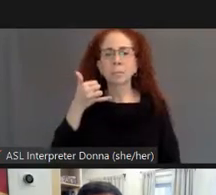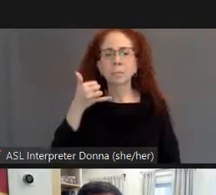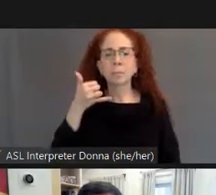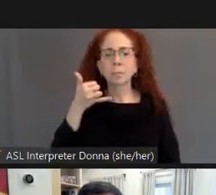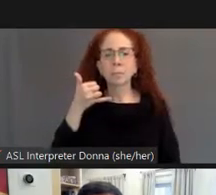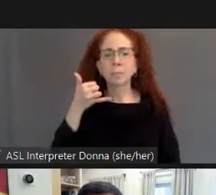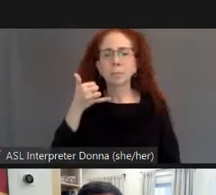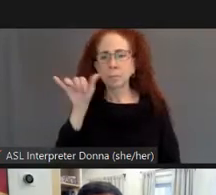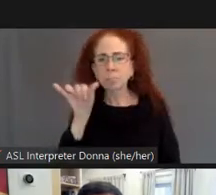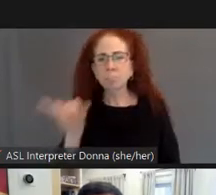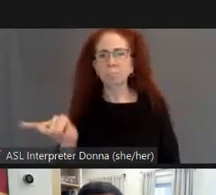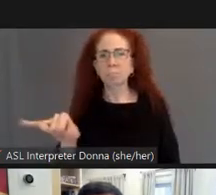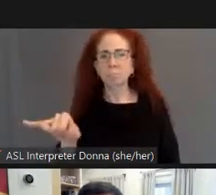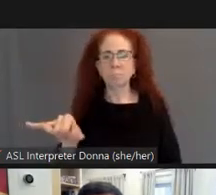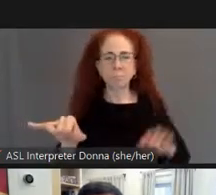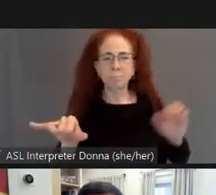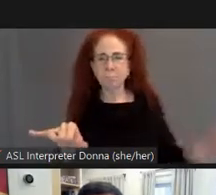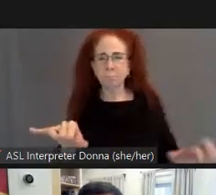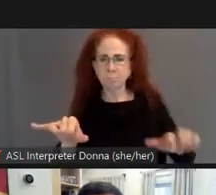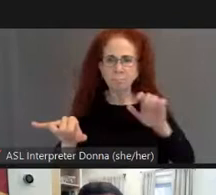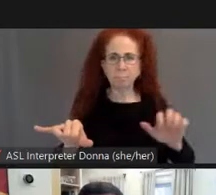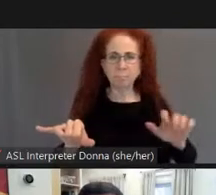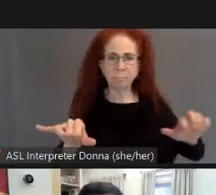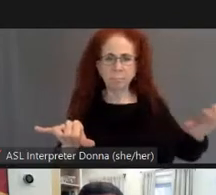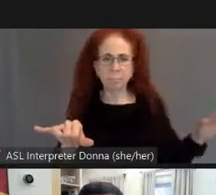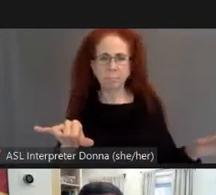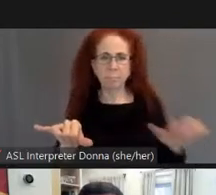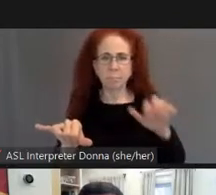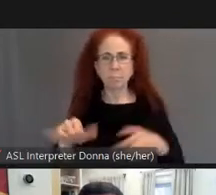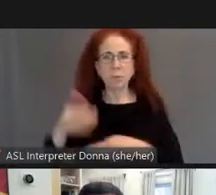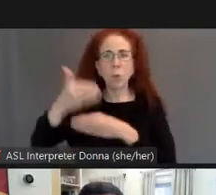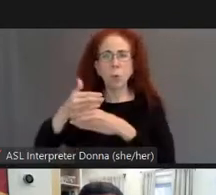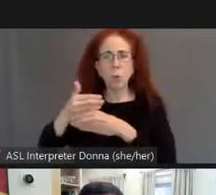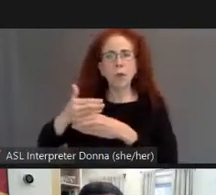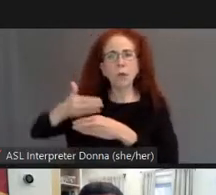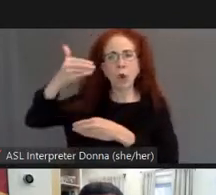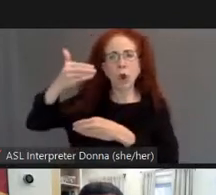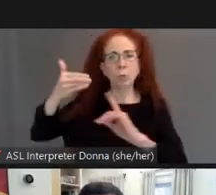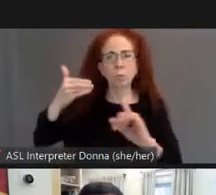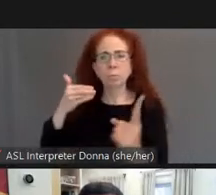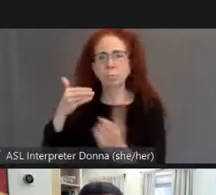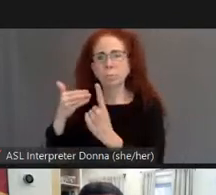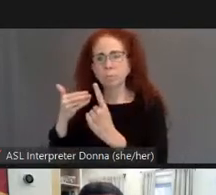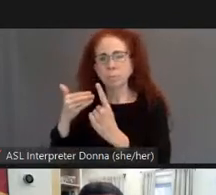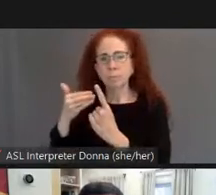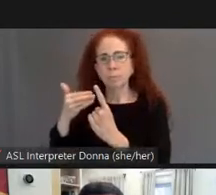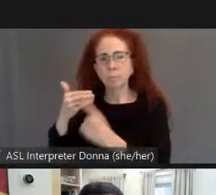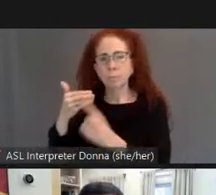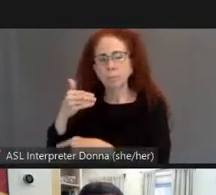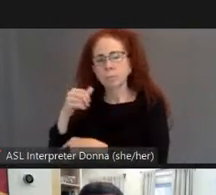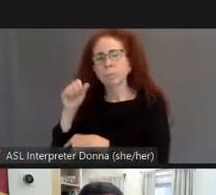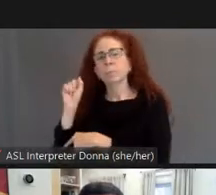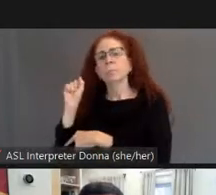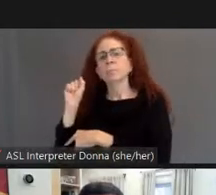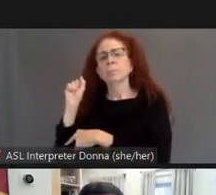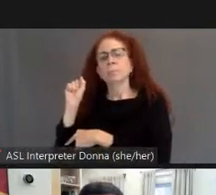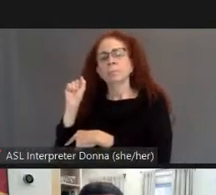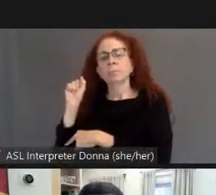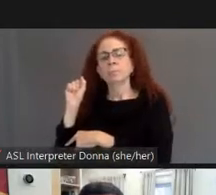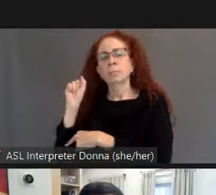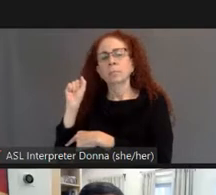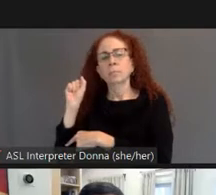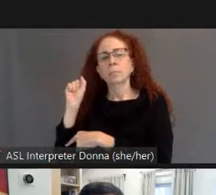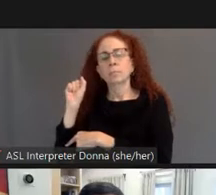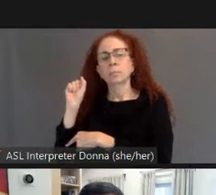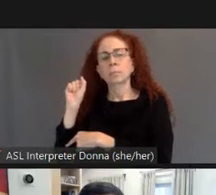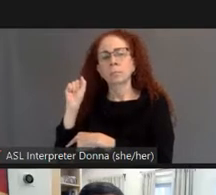and slams the headset on the receiver, steps toward the window, stares outward, and leans her head back. She picks up the phone. Several of us